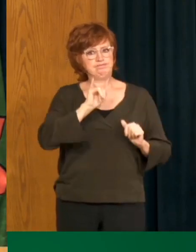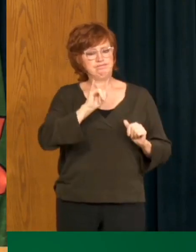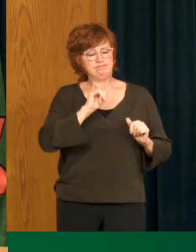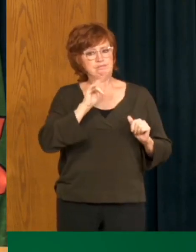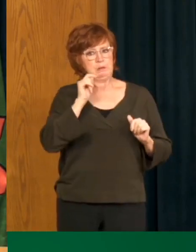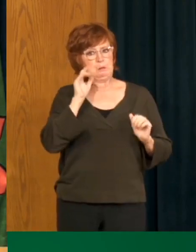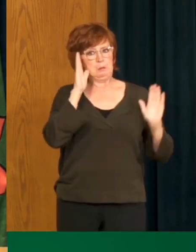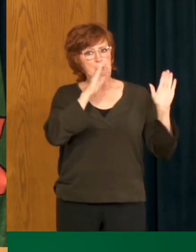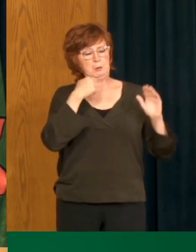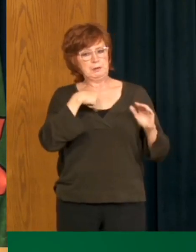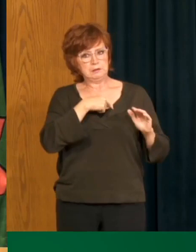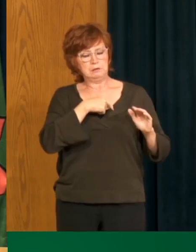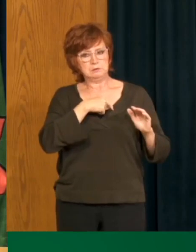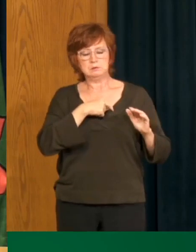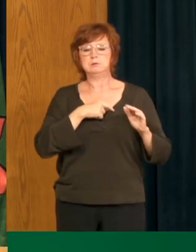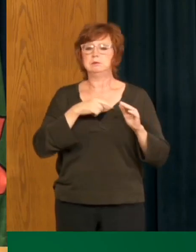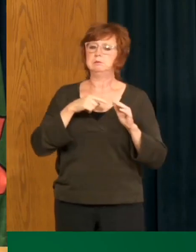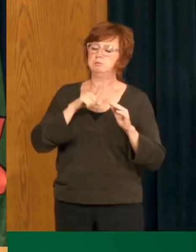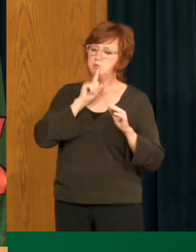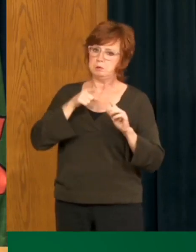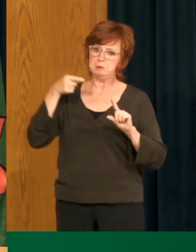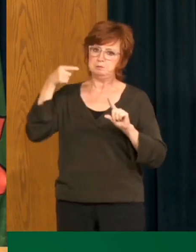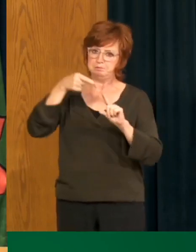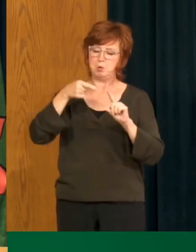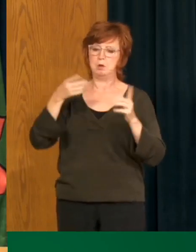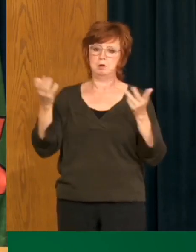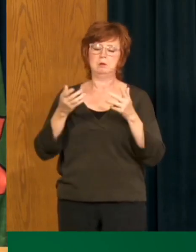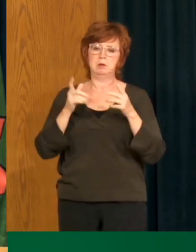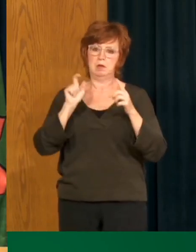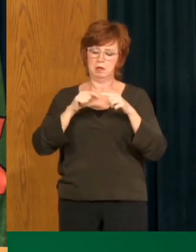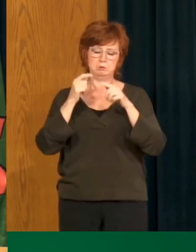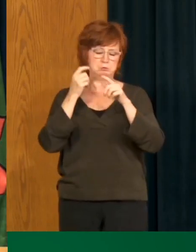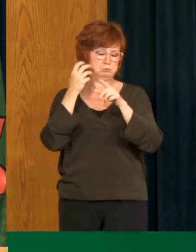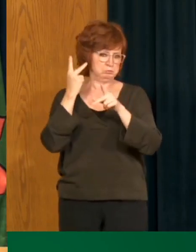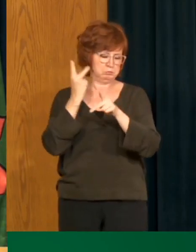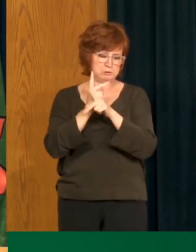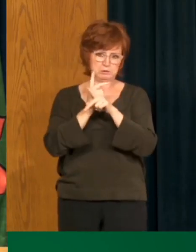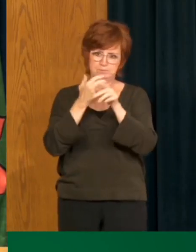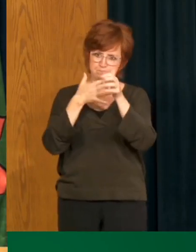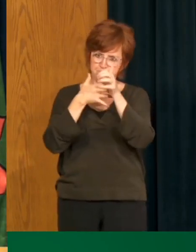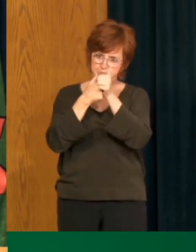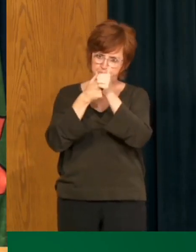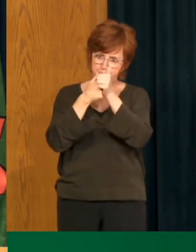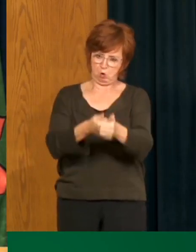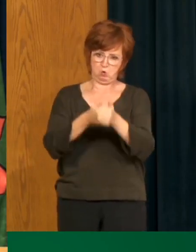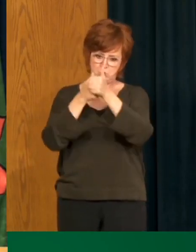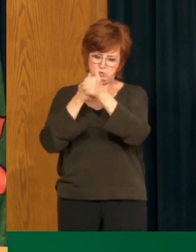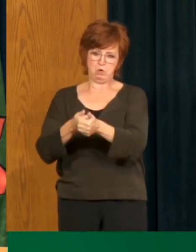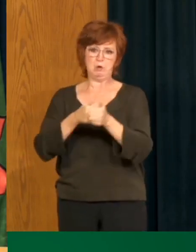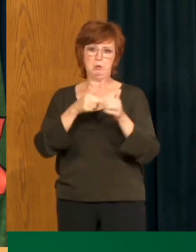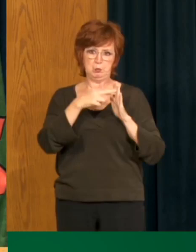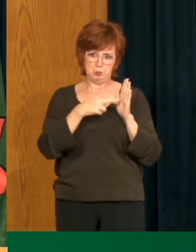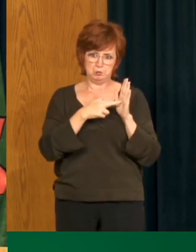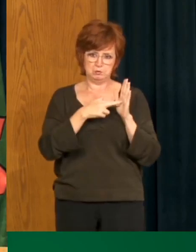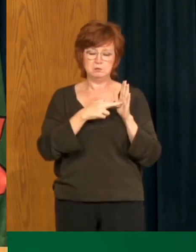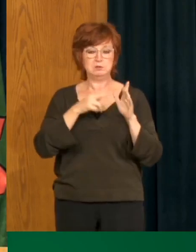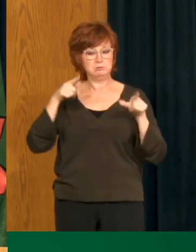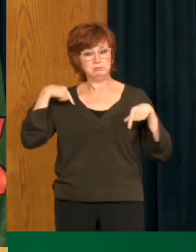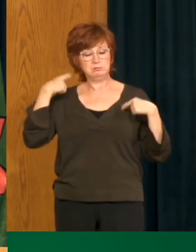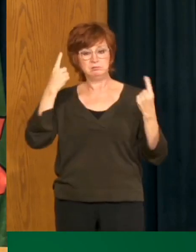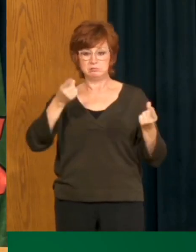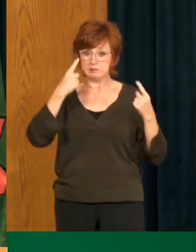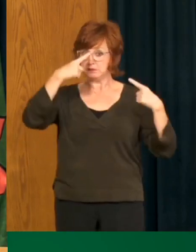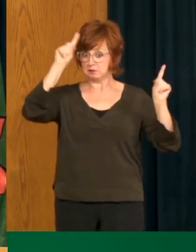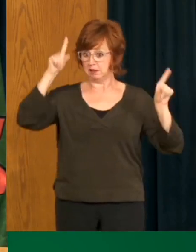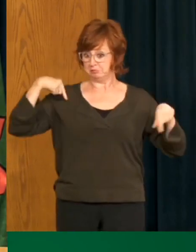each and every one of us that we have to continue with all of the good practices that have worked for us and have been successful thus far. The